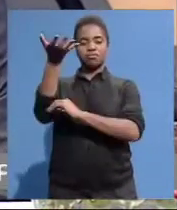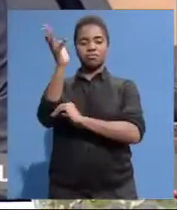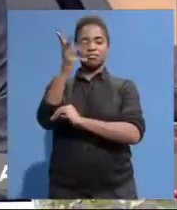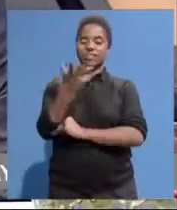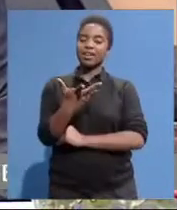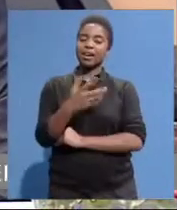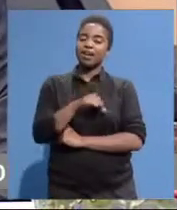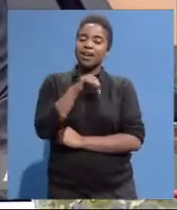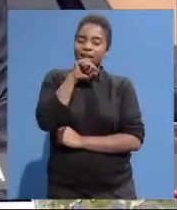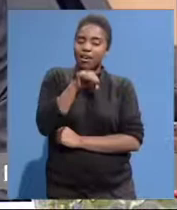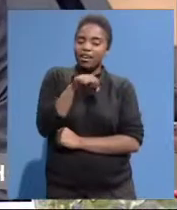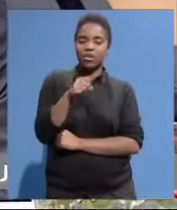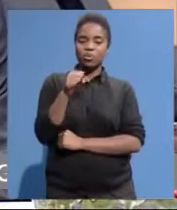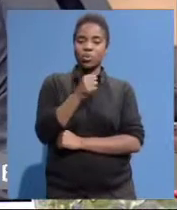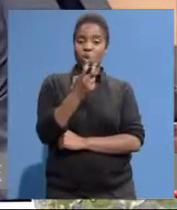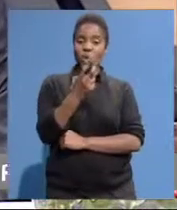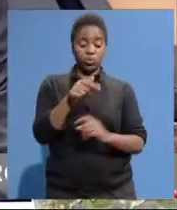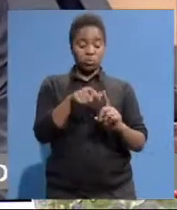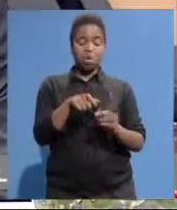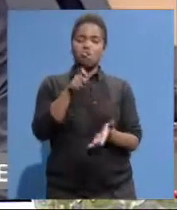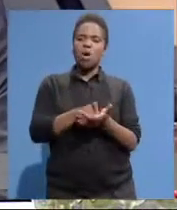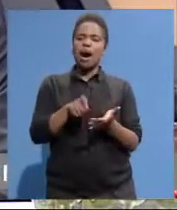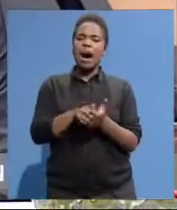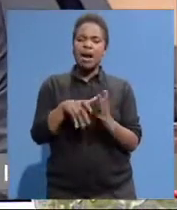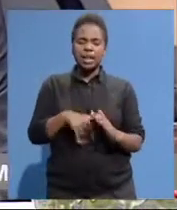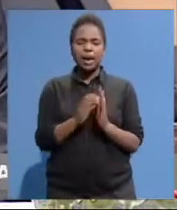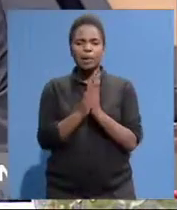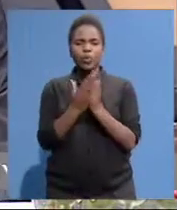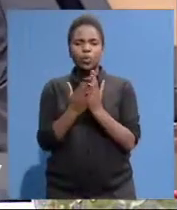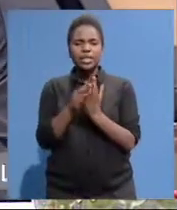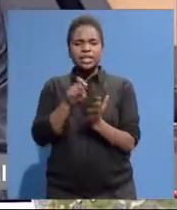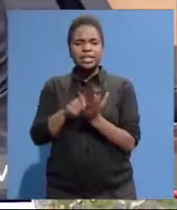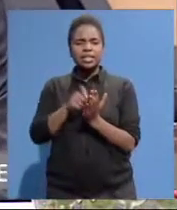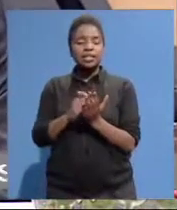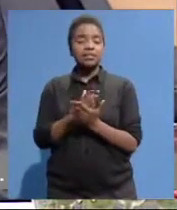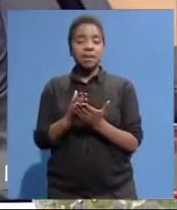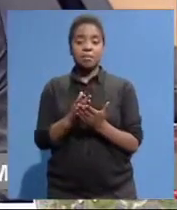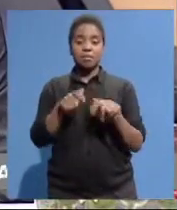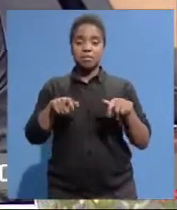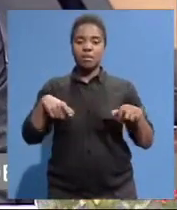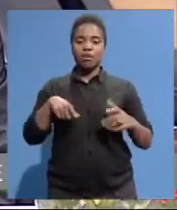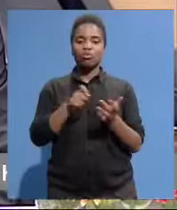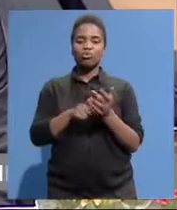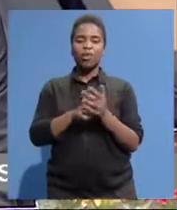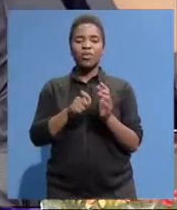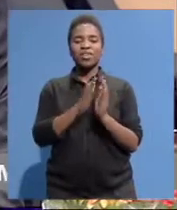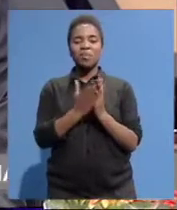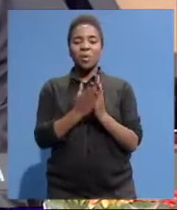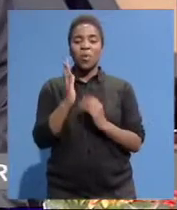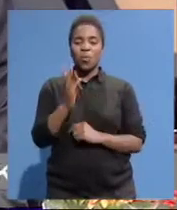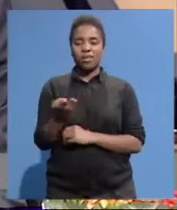We'll also be talking about him as a writer and books, and those who wrote about him will be here in the studio. I